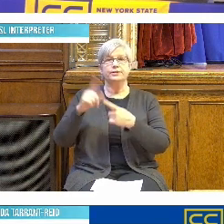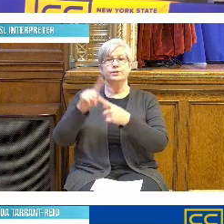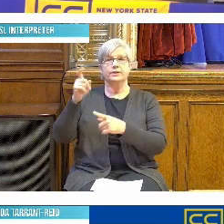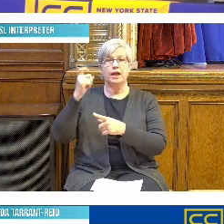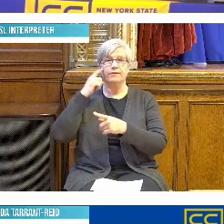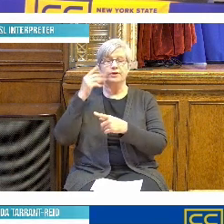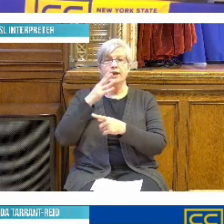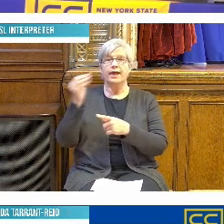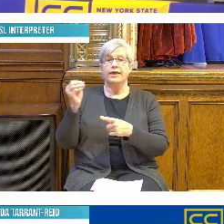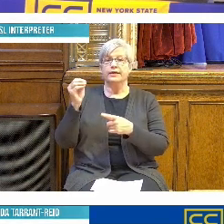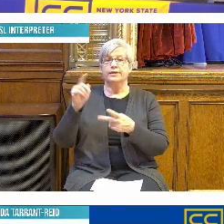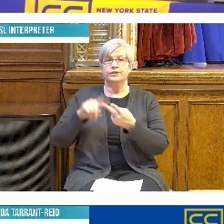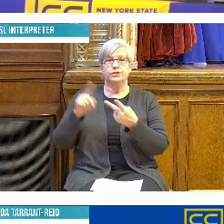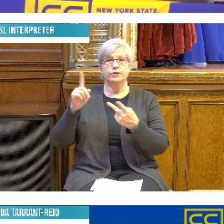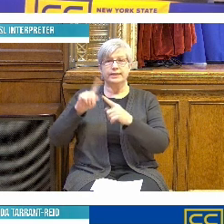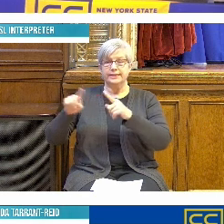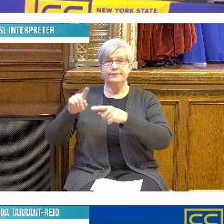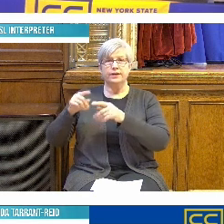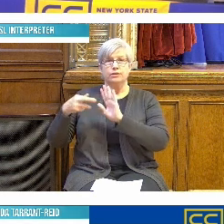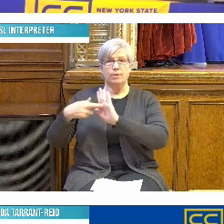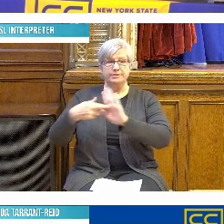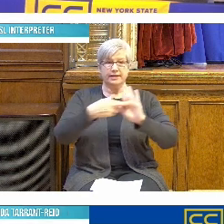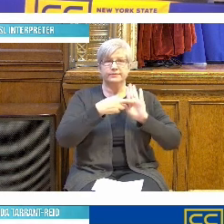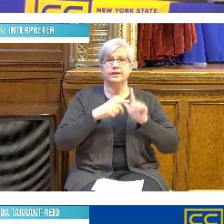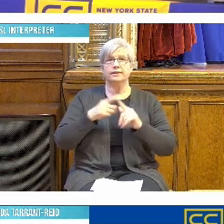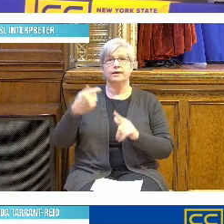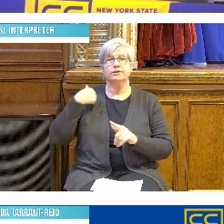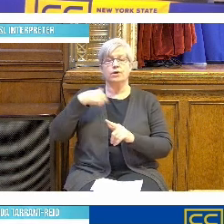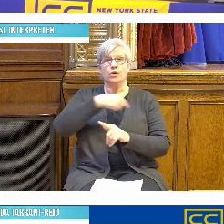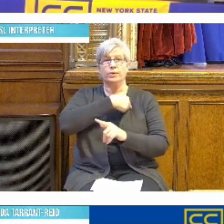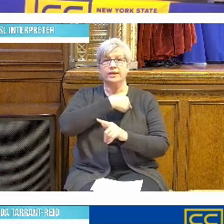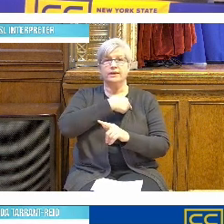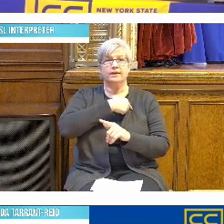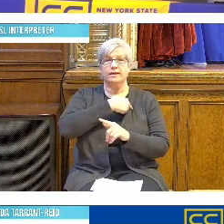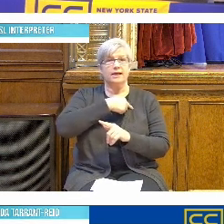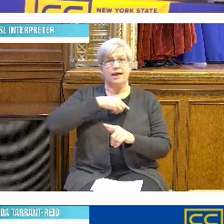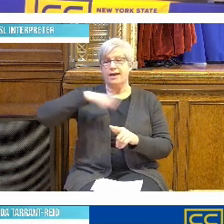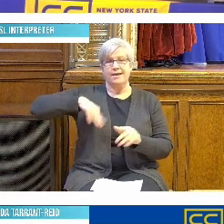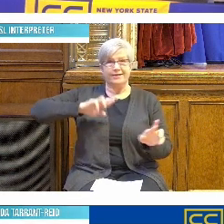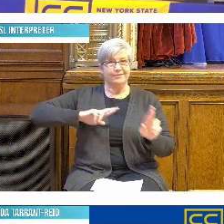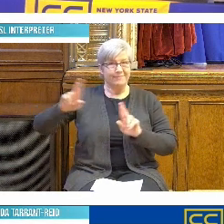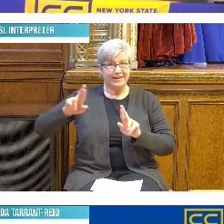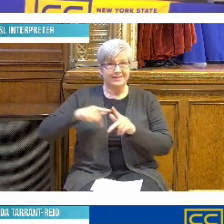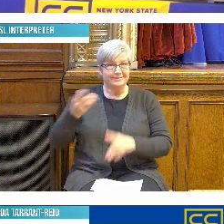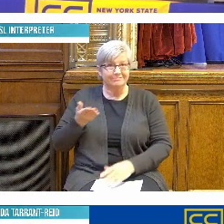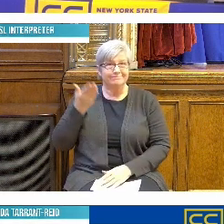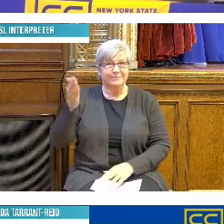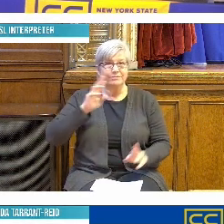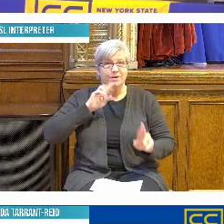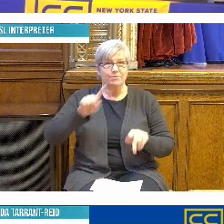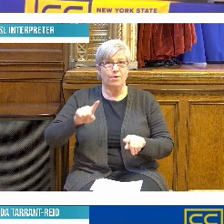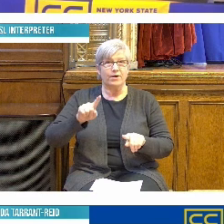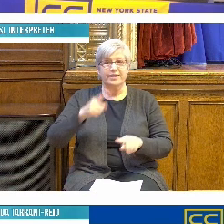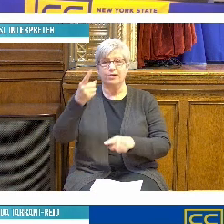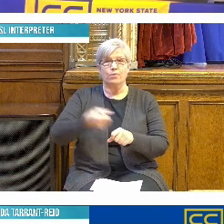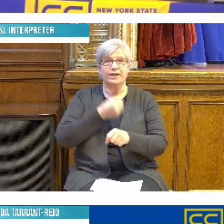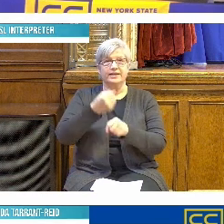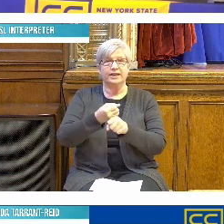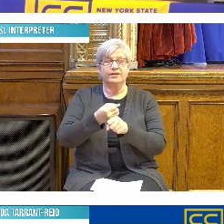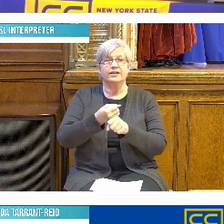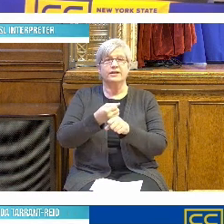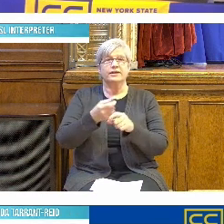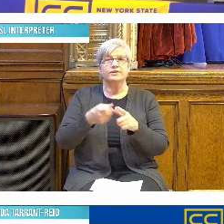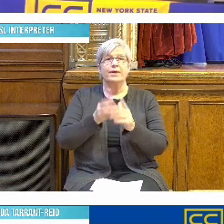governor and our respective legislative body that we are not ready to submit a report at the 1-year date and